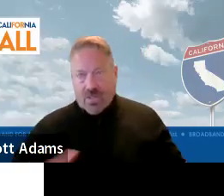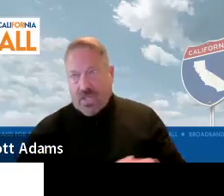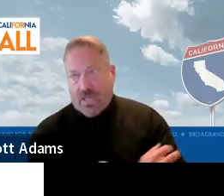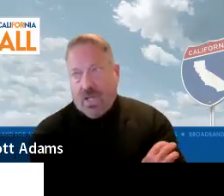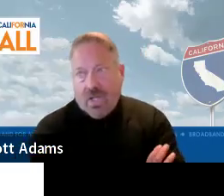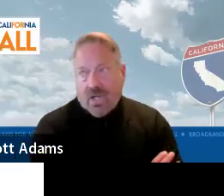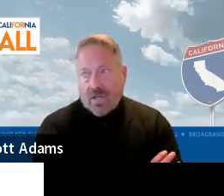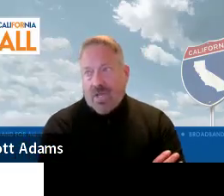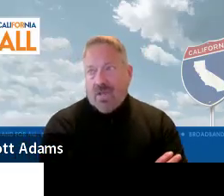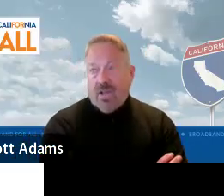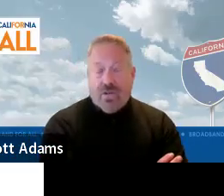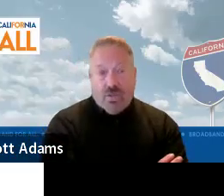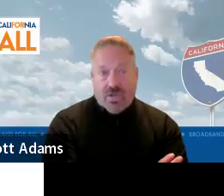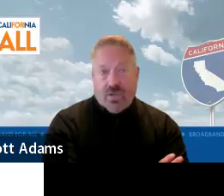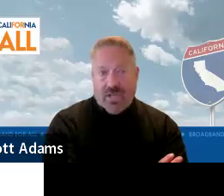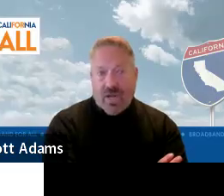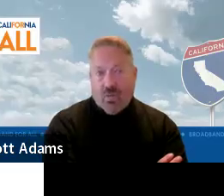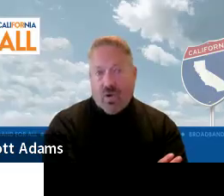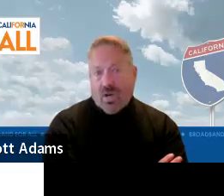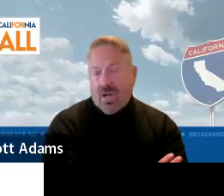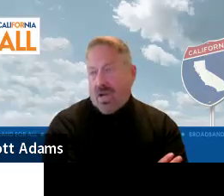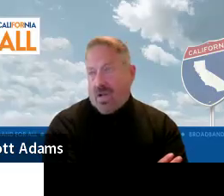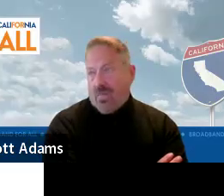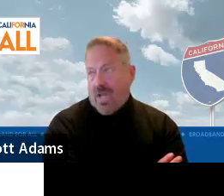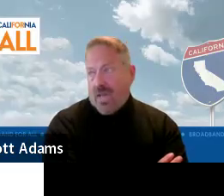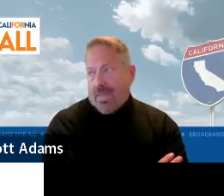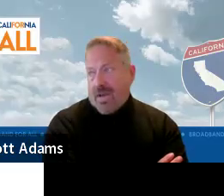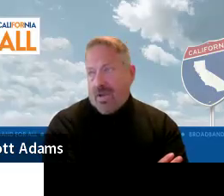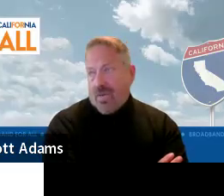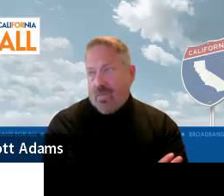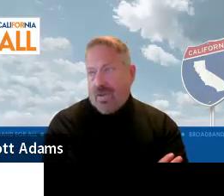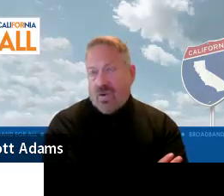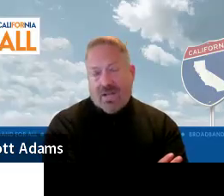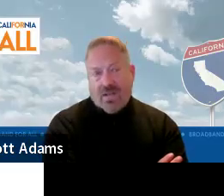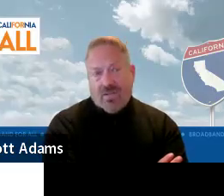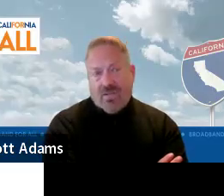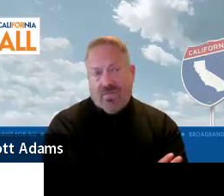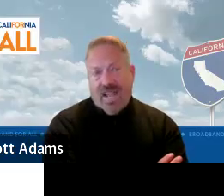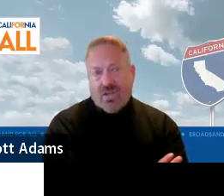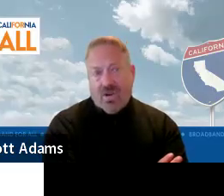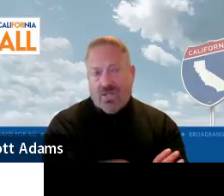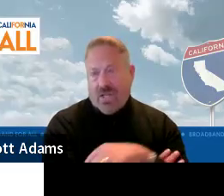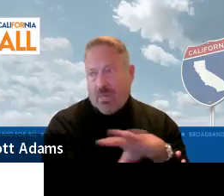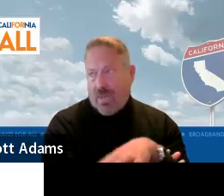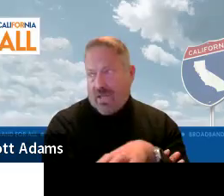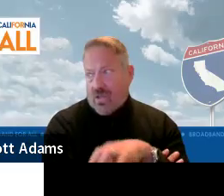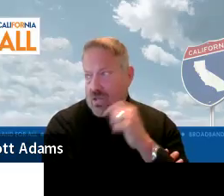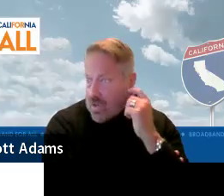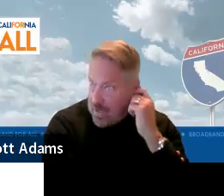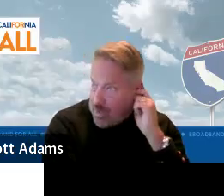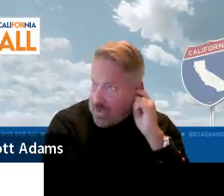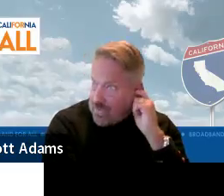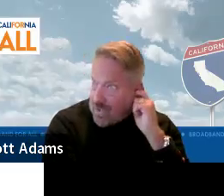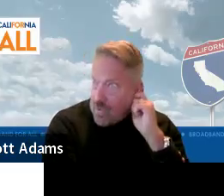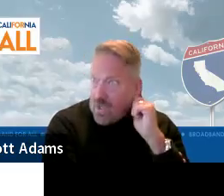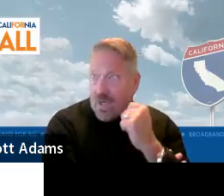matter experts and others who are doing great work. And we've tried to fashion our agenda based on